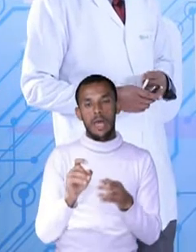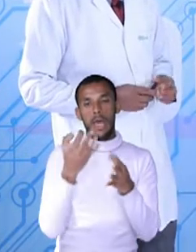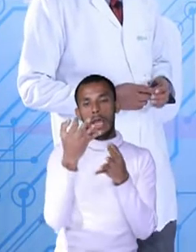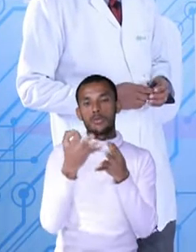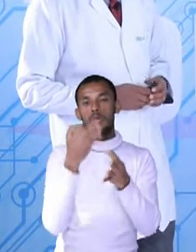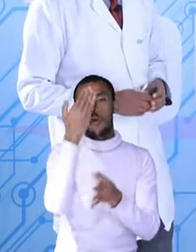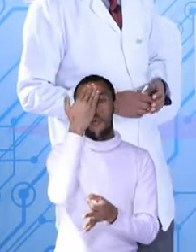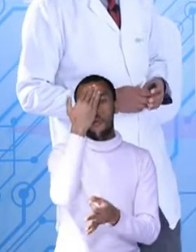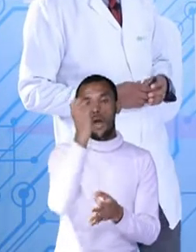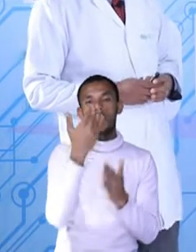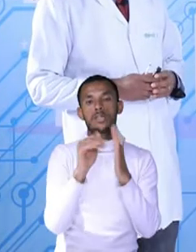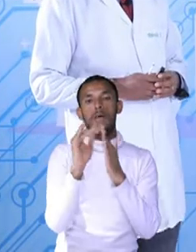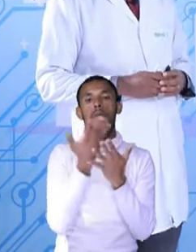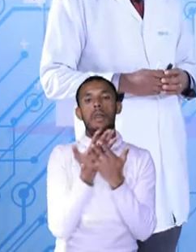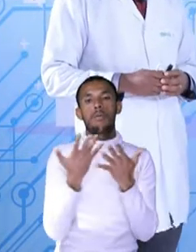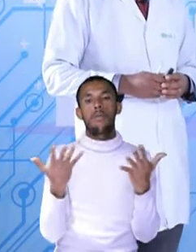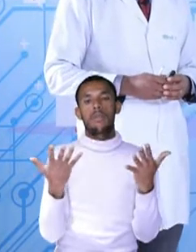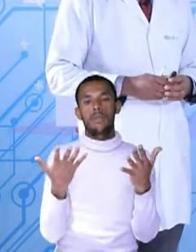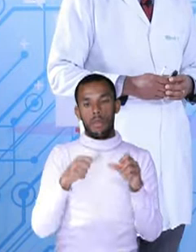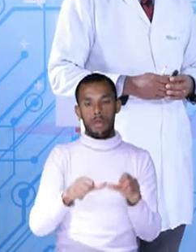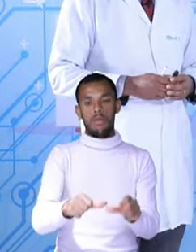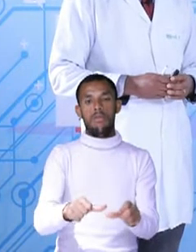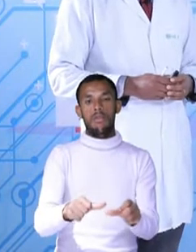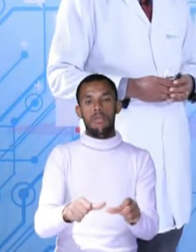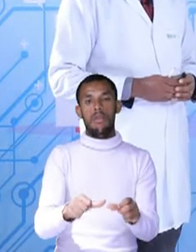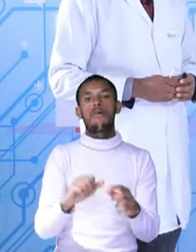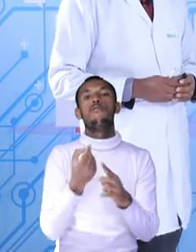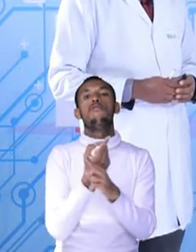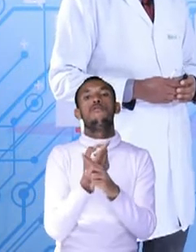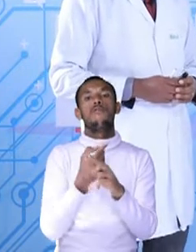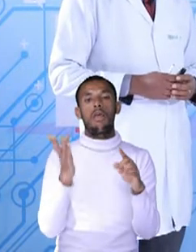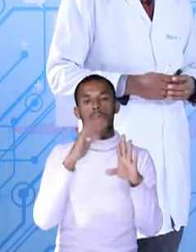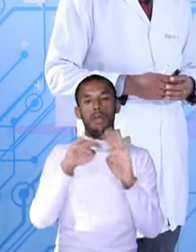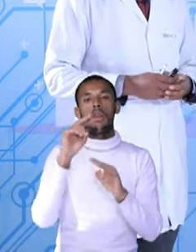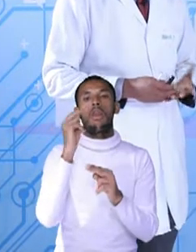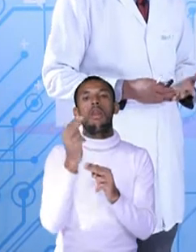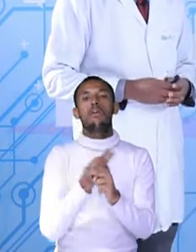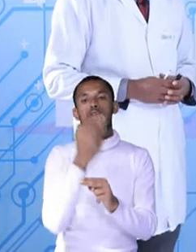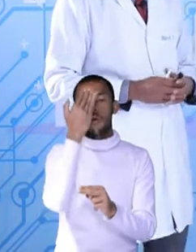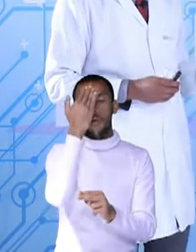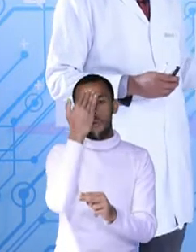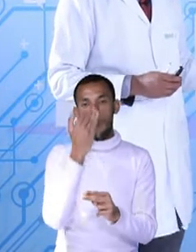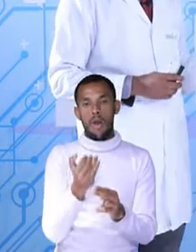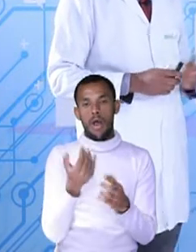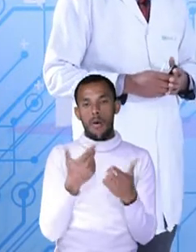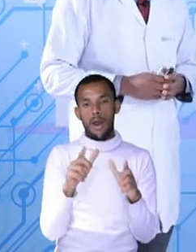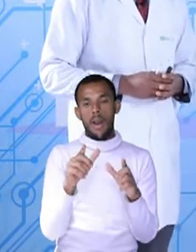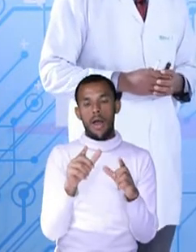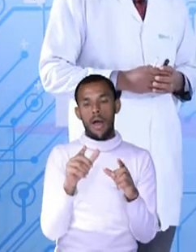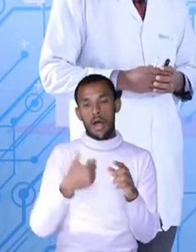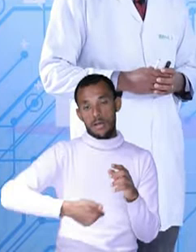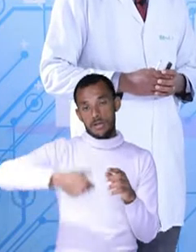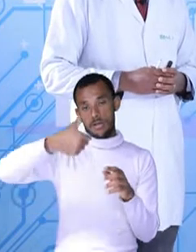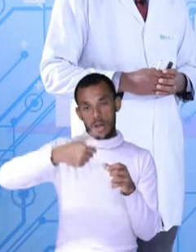Explain why some elements exist free in nature, while others exist